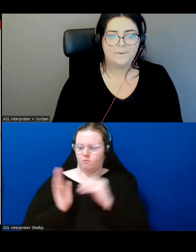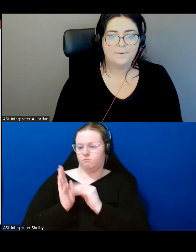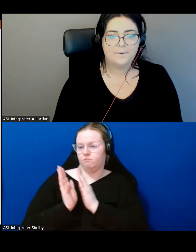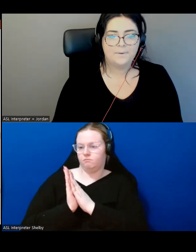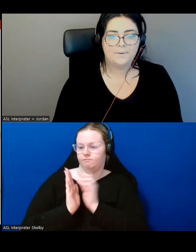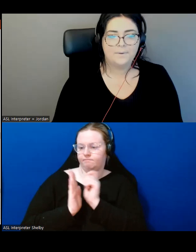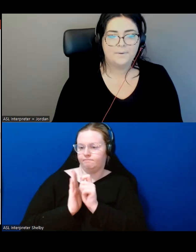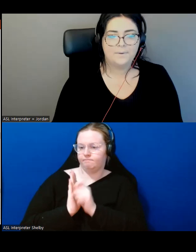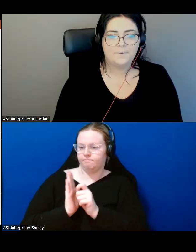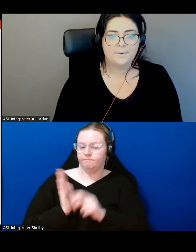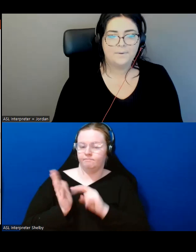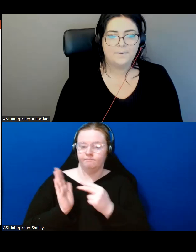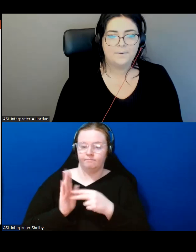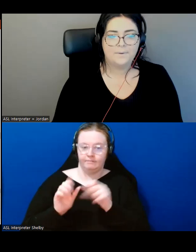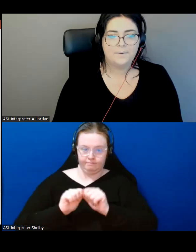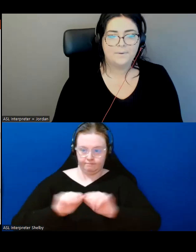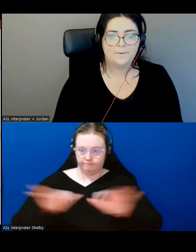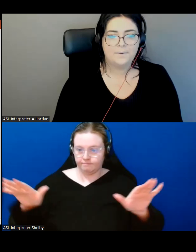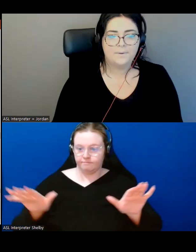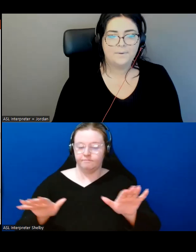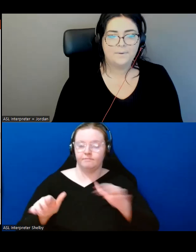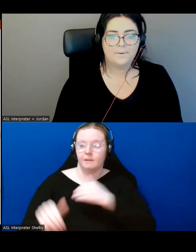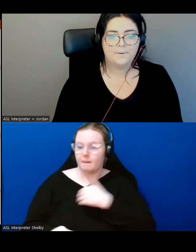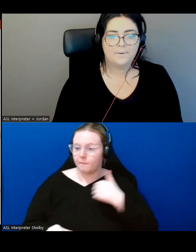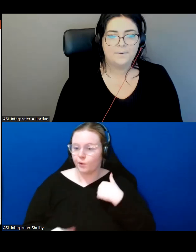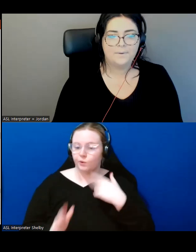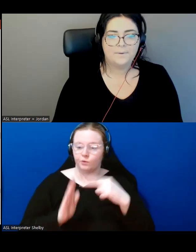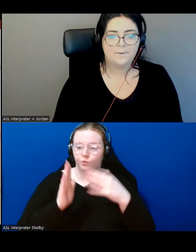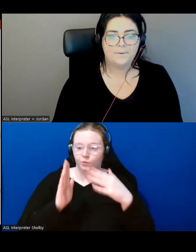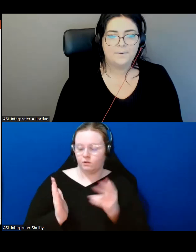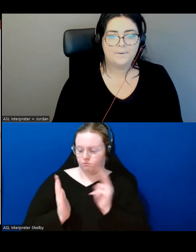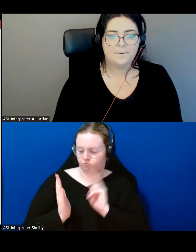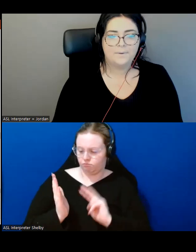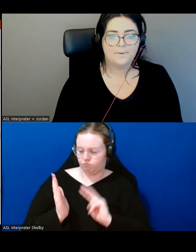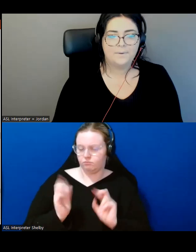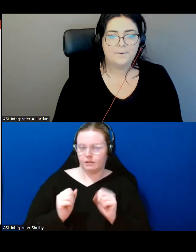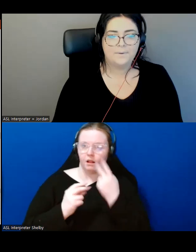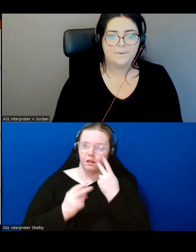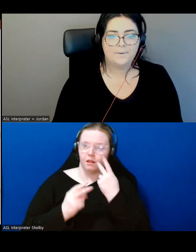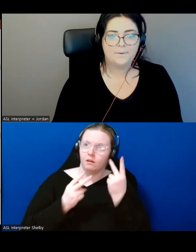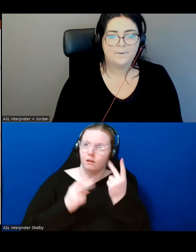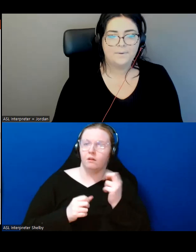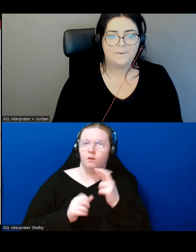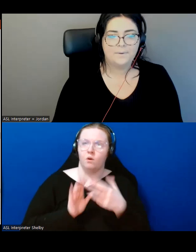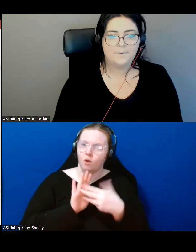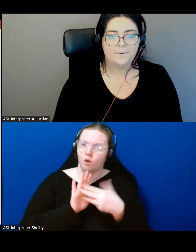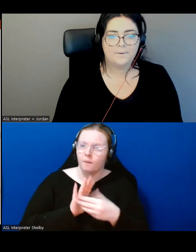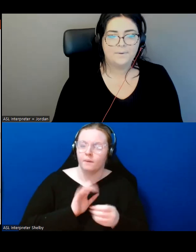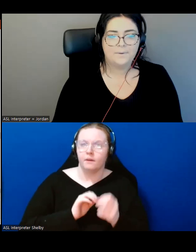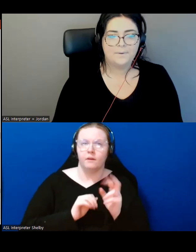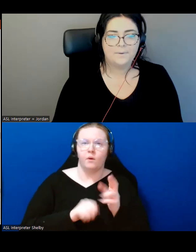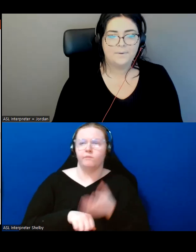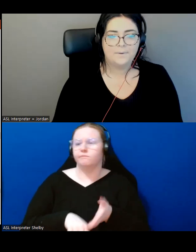an opportunity to look back and copy or upscale something that